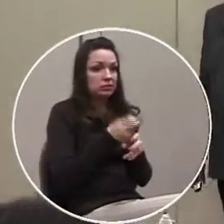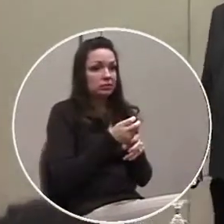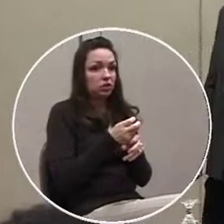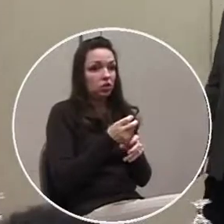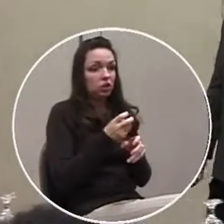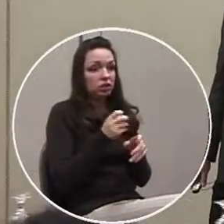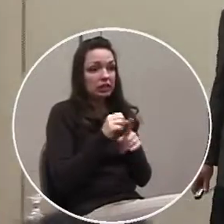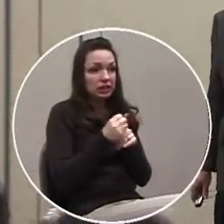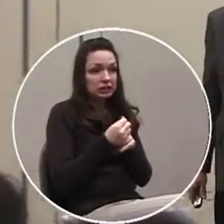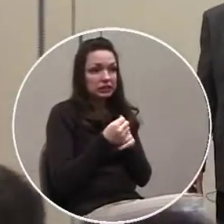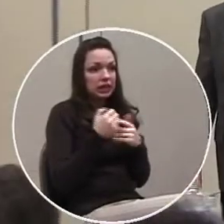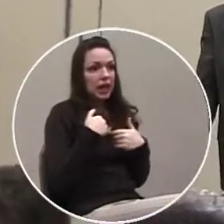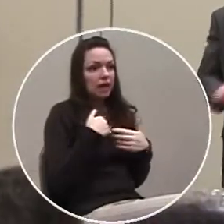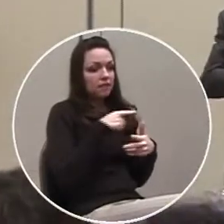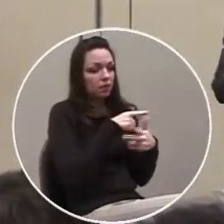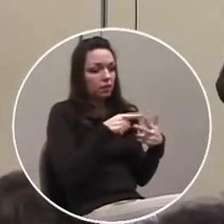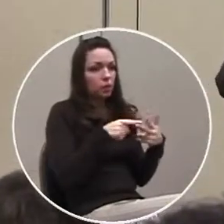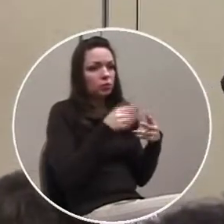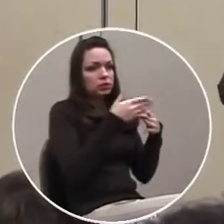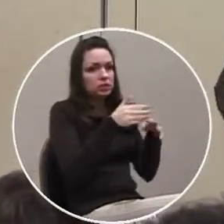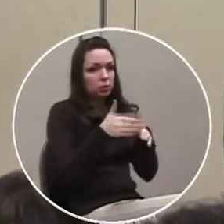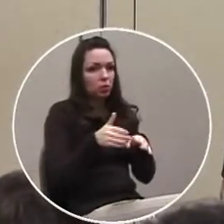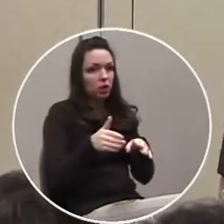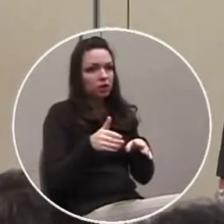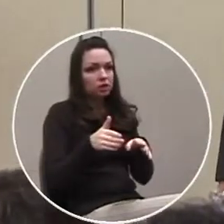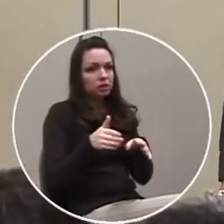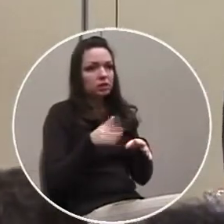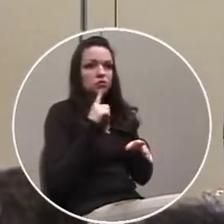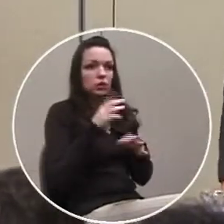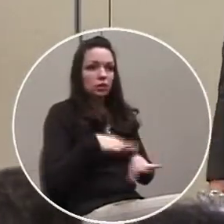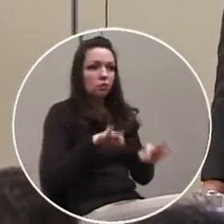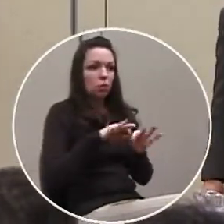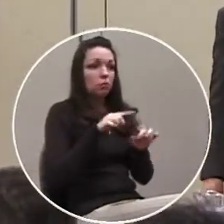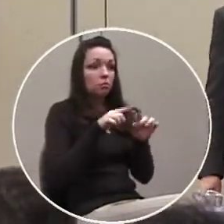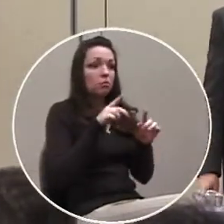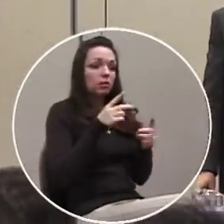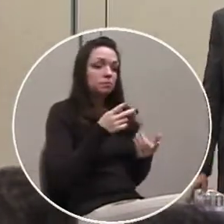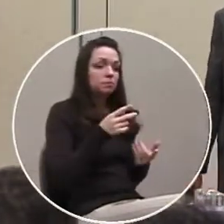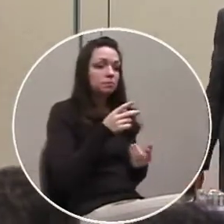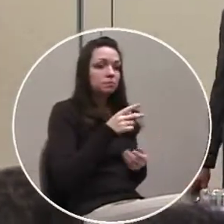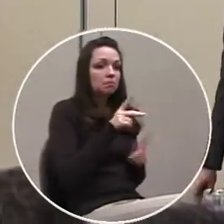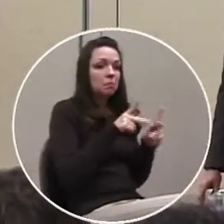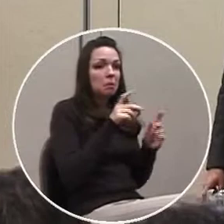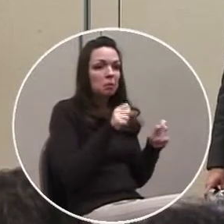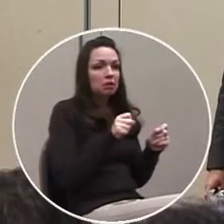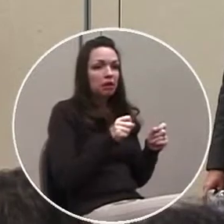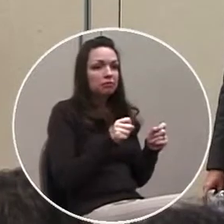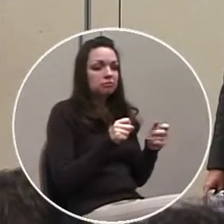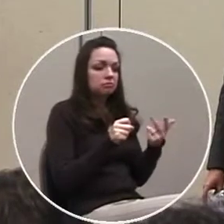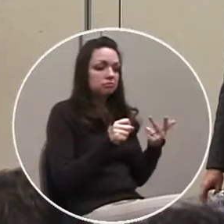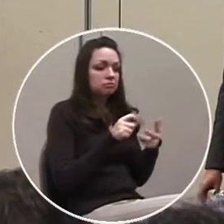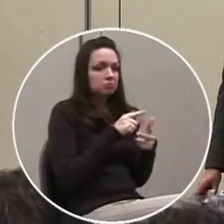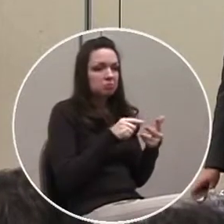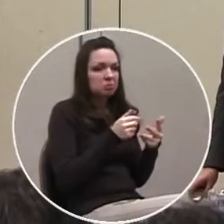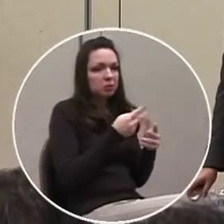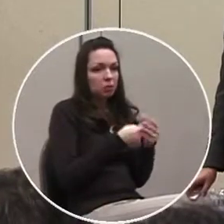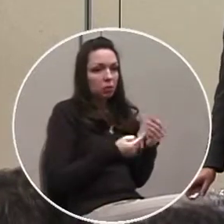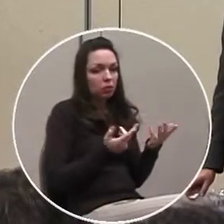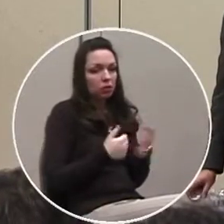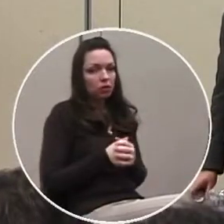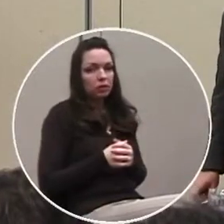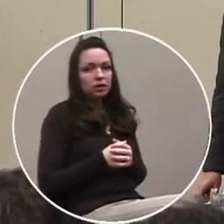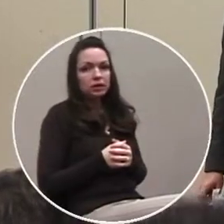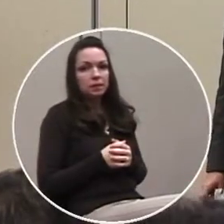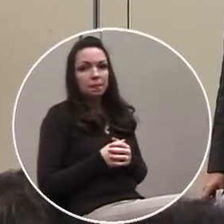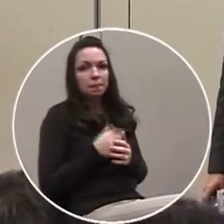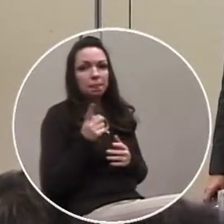is important. Yes, 2 people could overlap in 2 areas. Okay, other thoughts, questions?